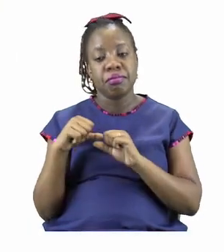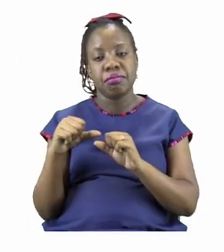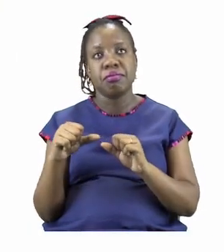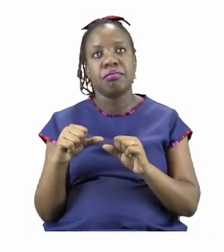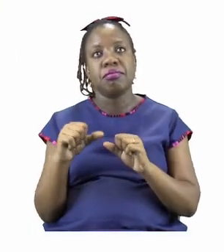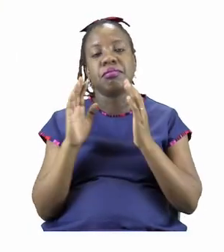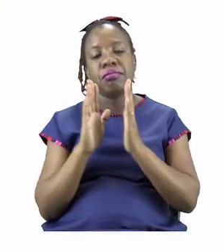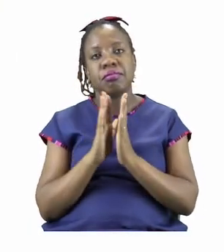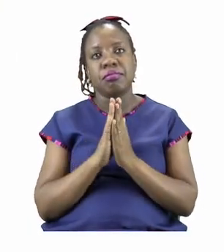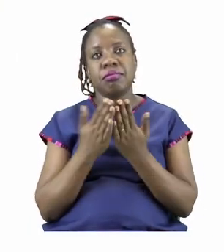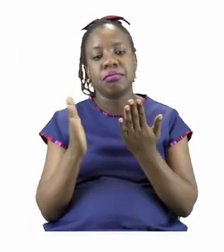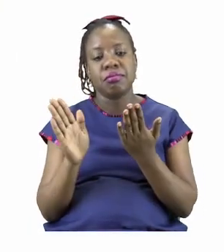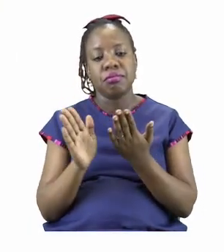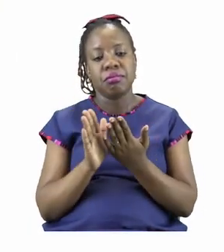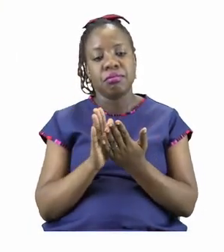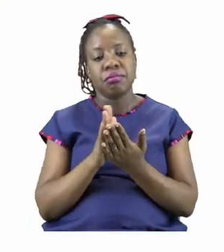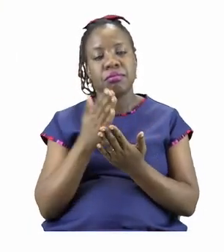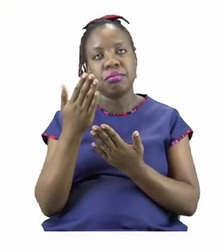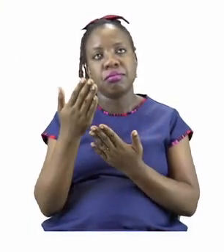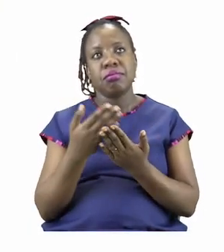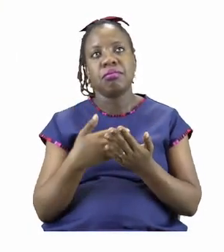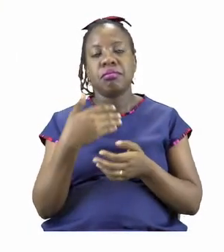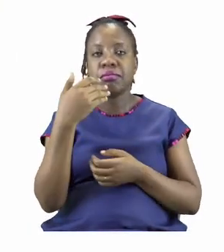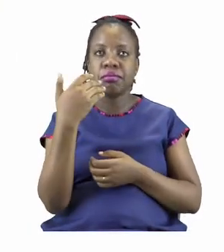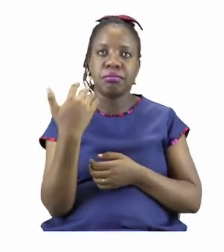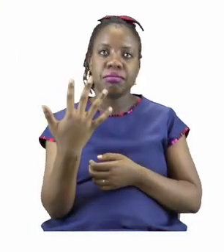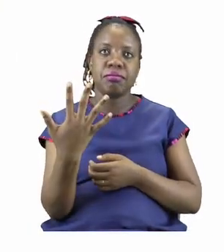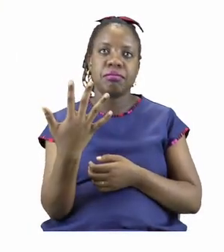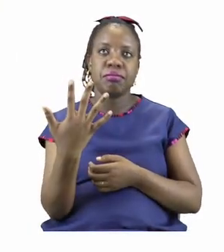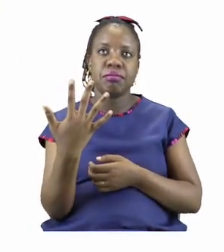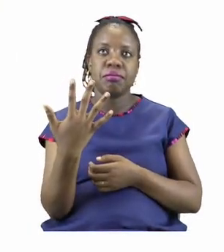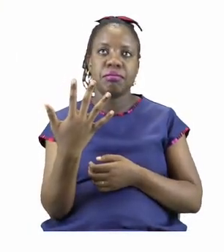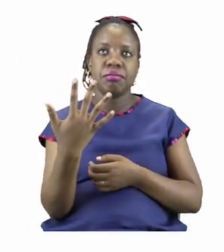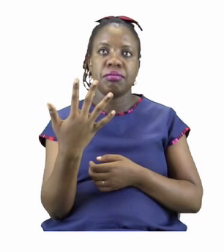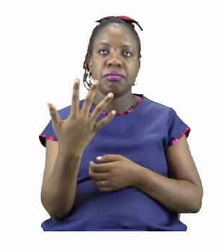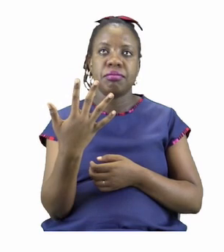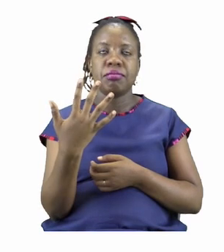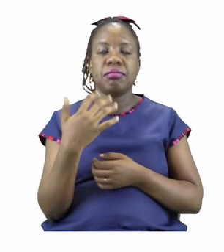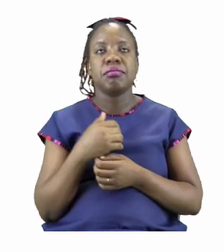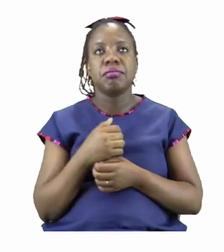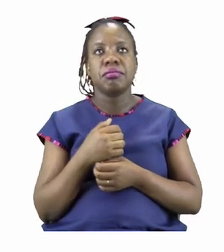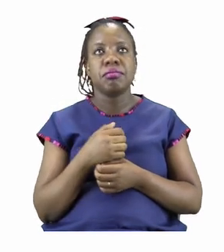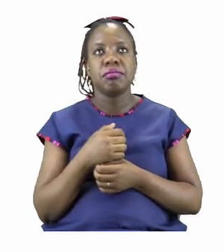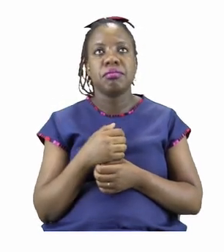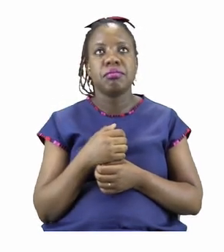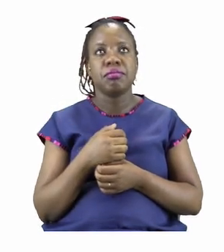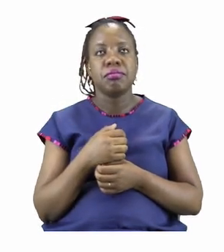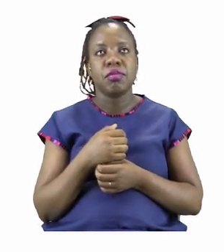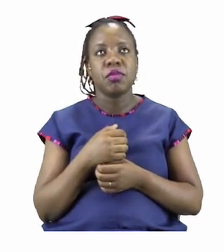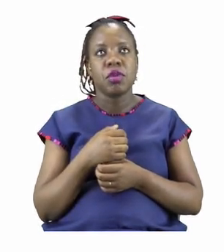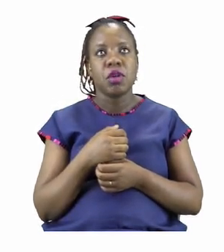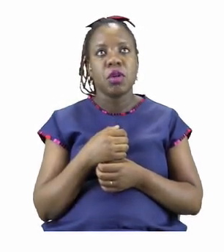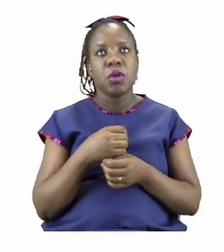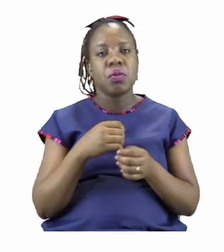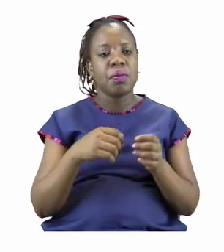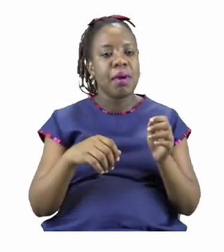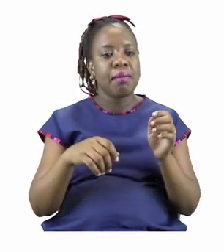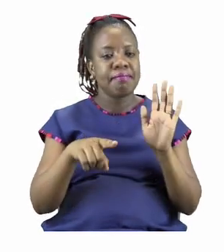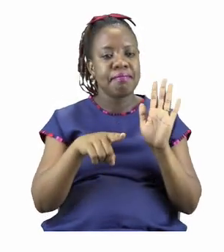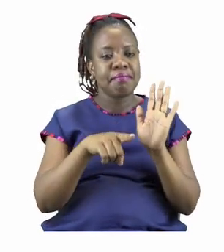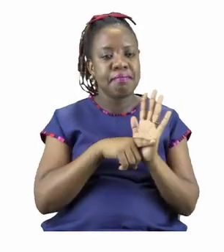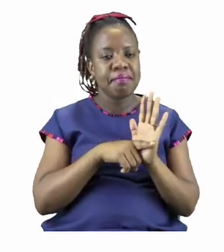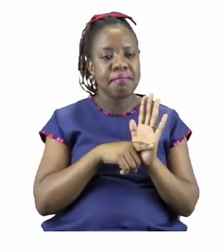5 and see what we have to do there. So up next we have some computation.